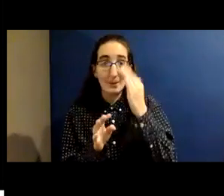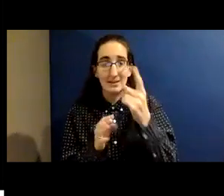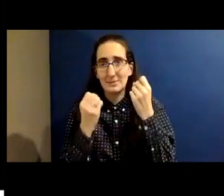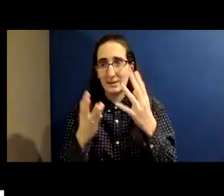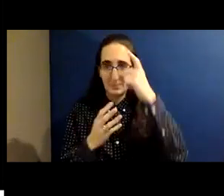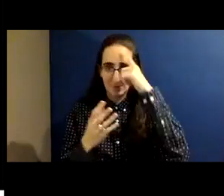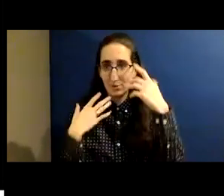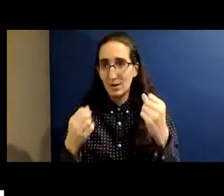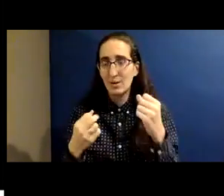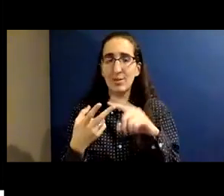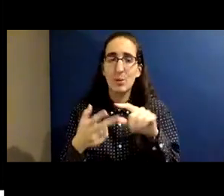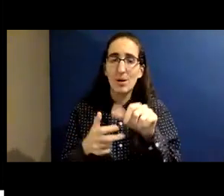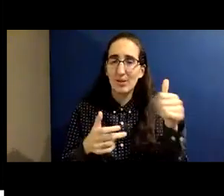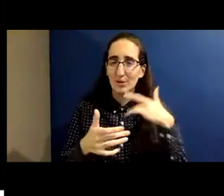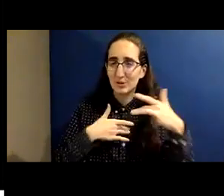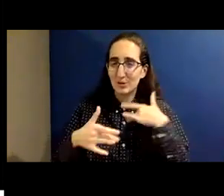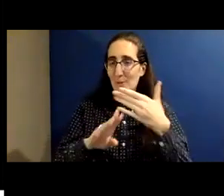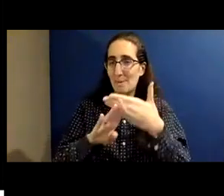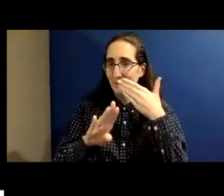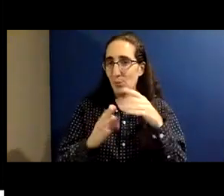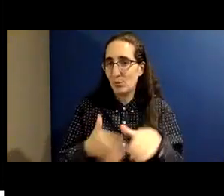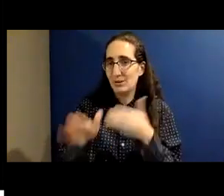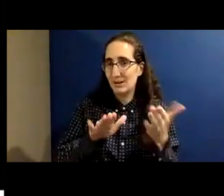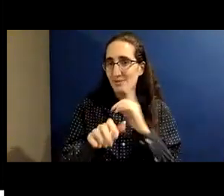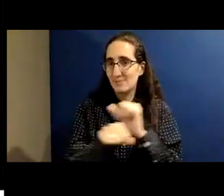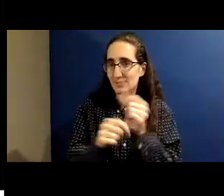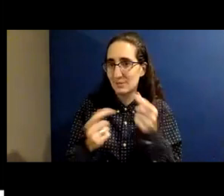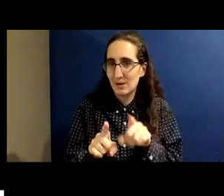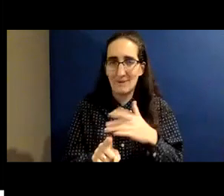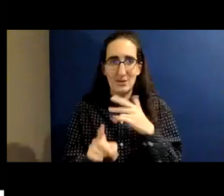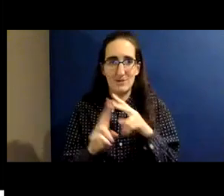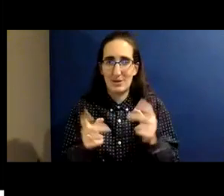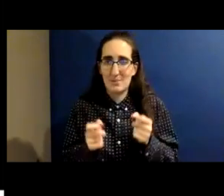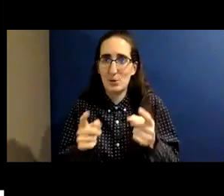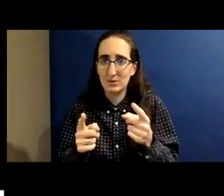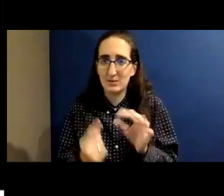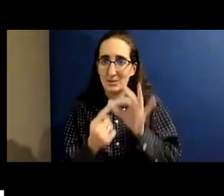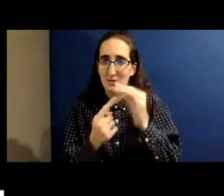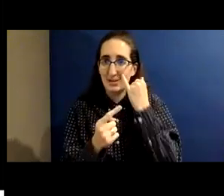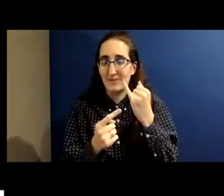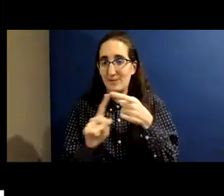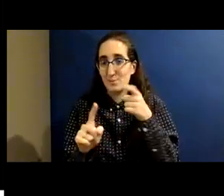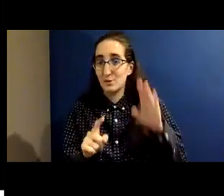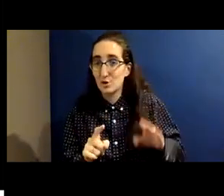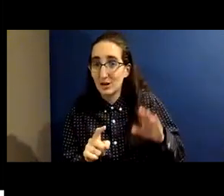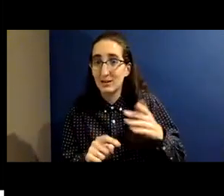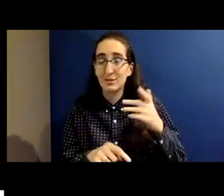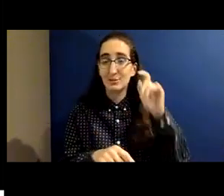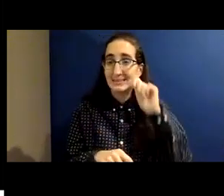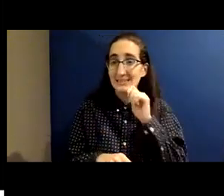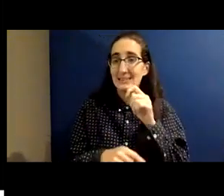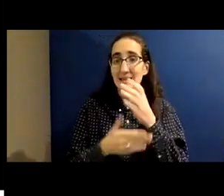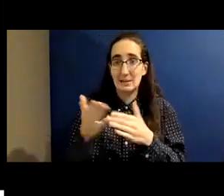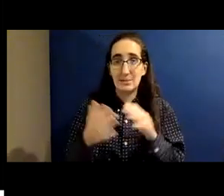mental health or other concerning issues before the death. It can feel very impulsive, especially if it was by a child or a teen. Some